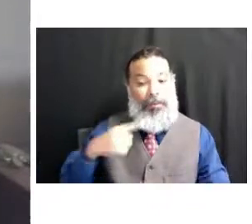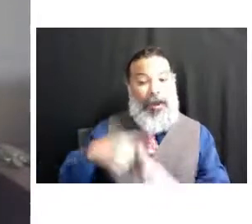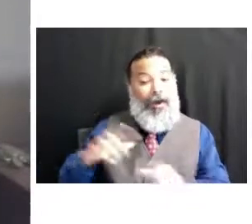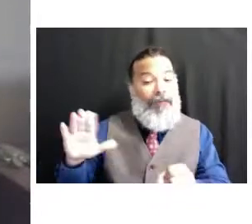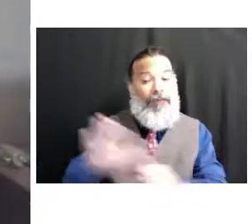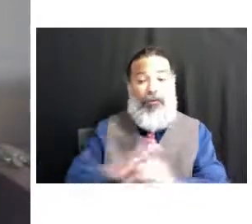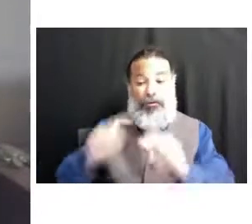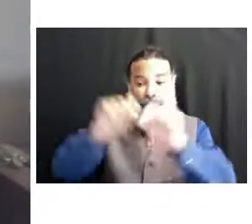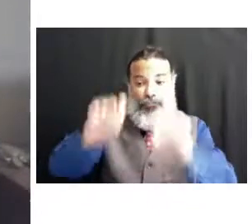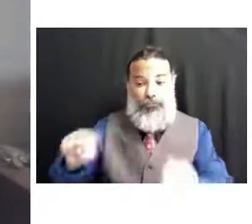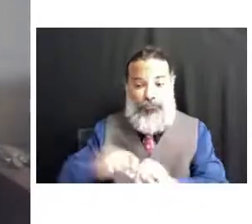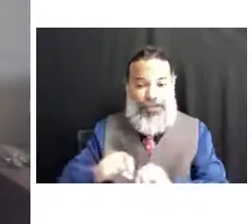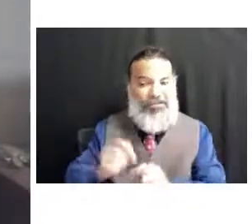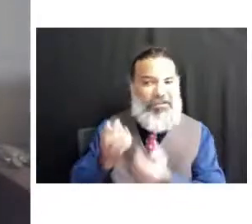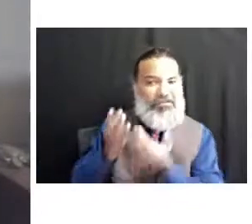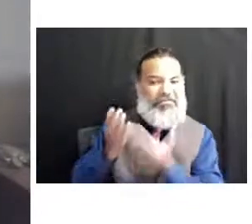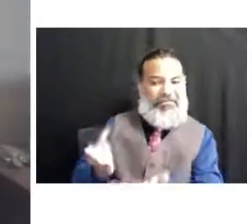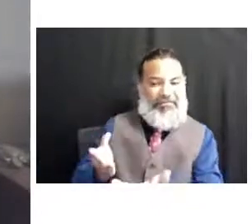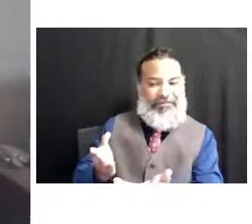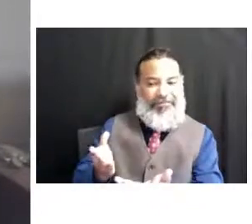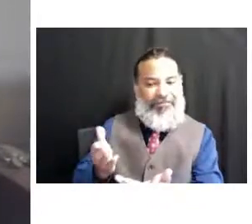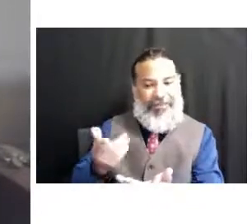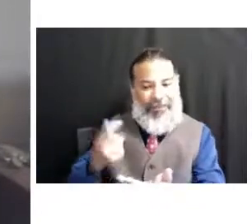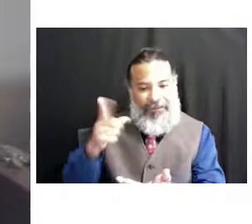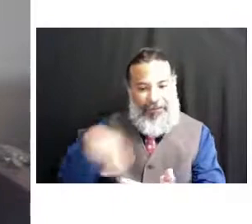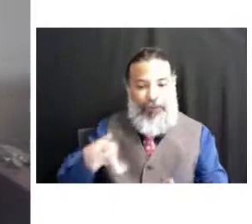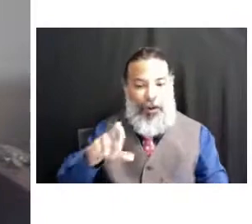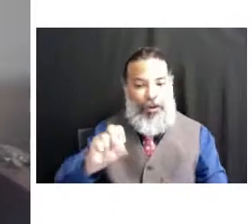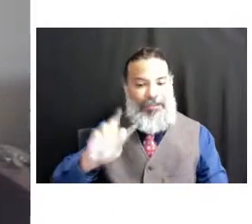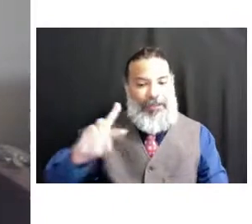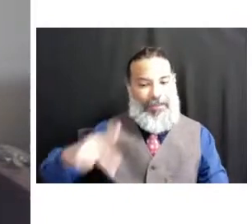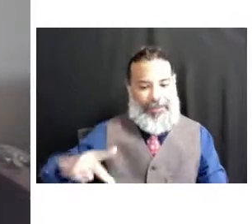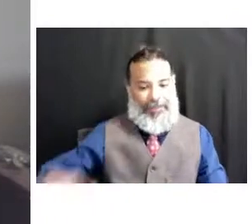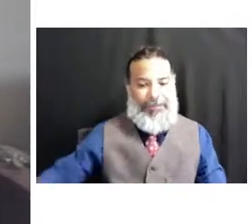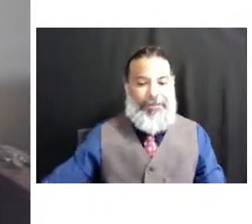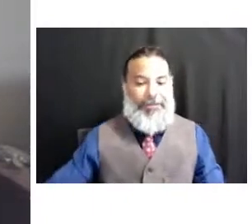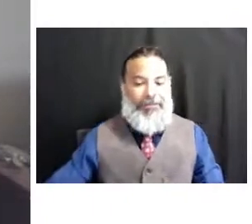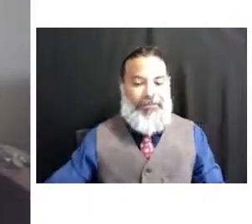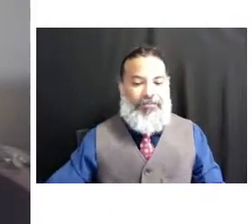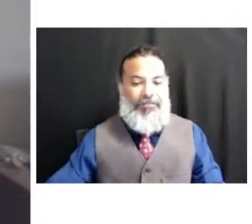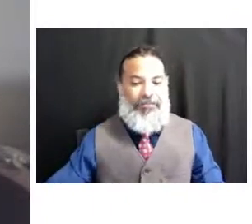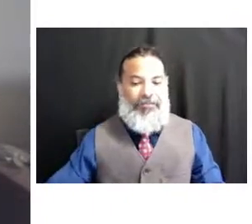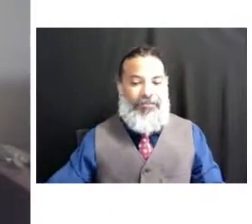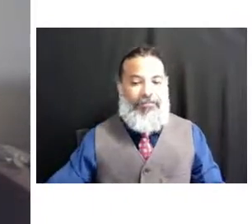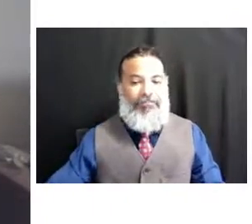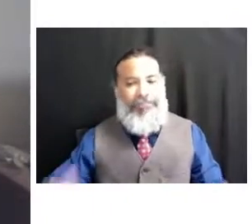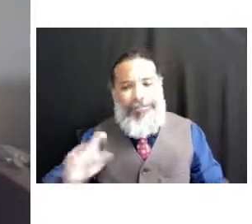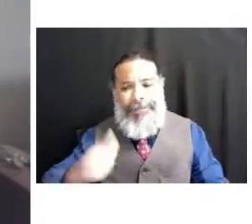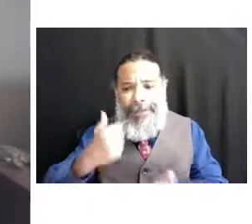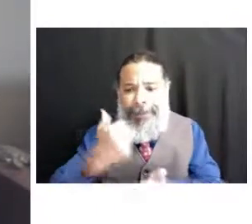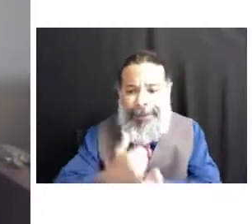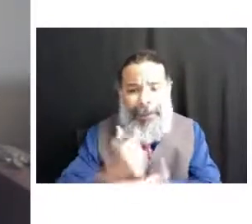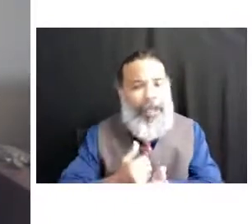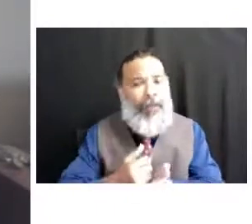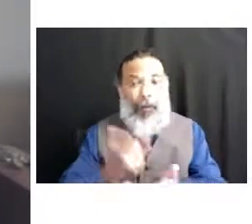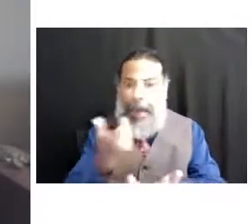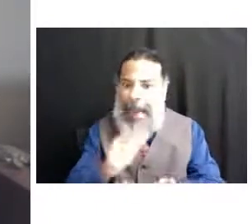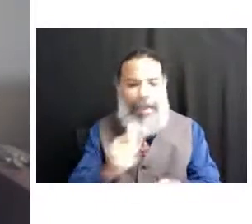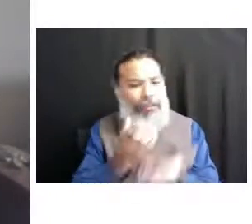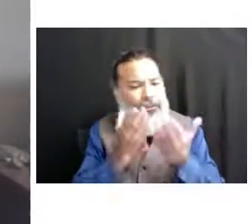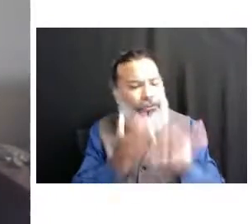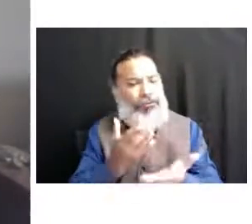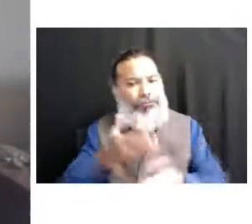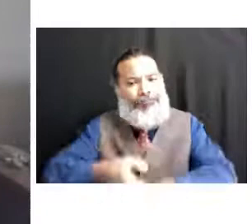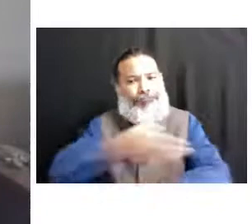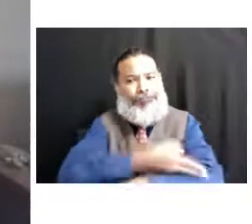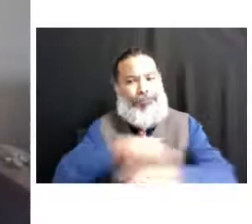will also be made available to all of those who RSVP'd to today's event. If you need any help or have any suggestions for